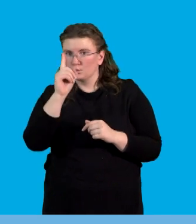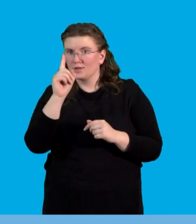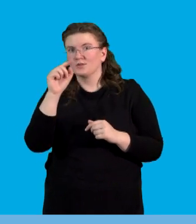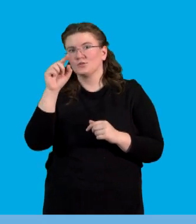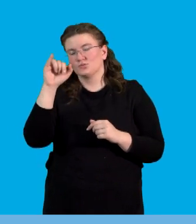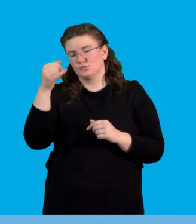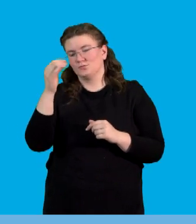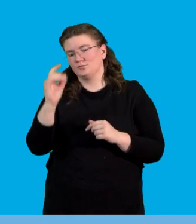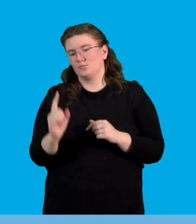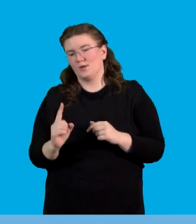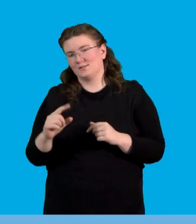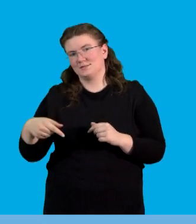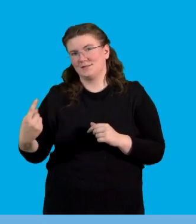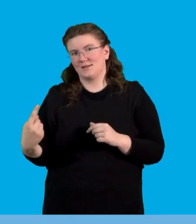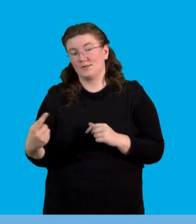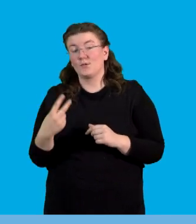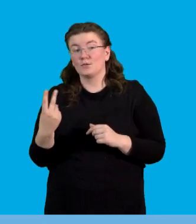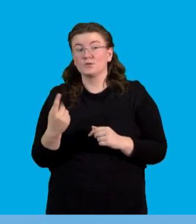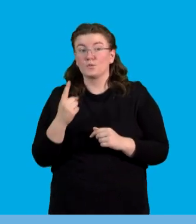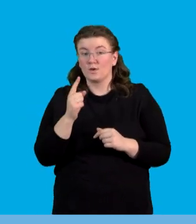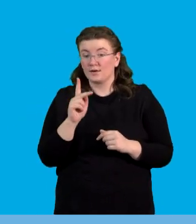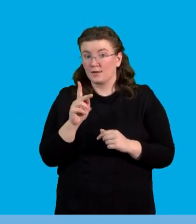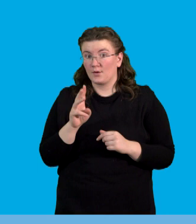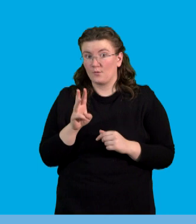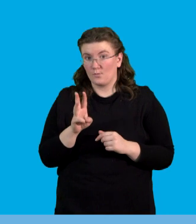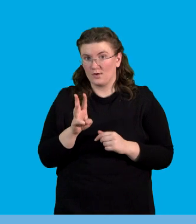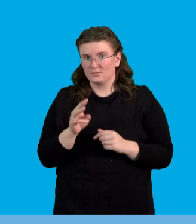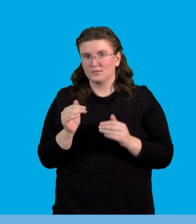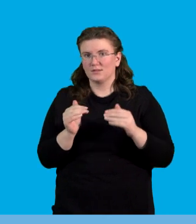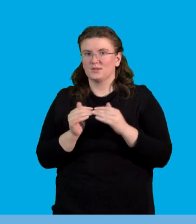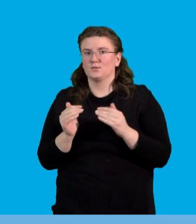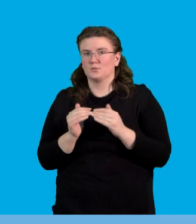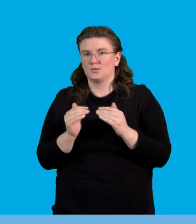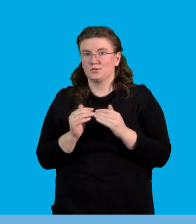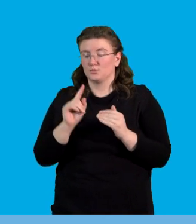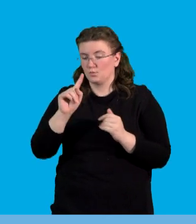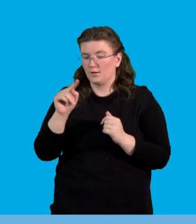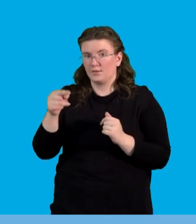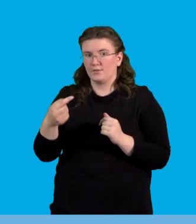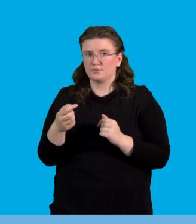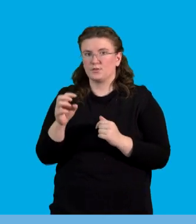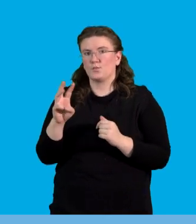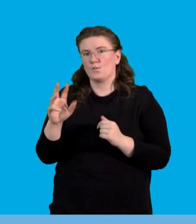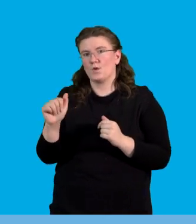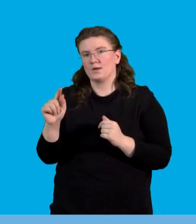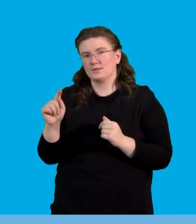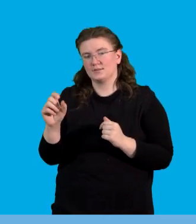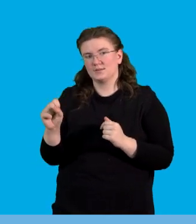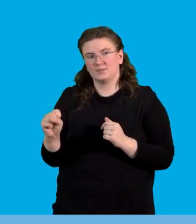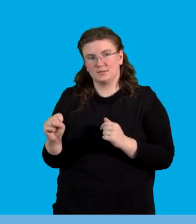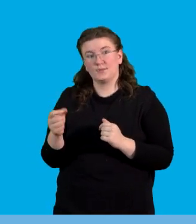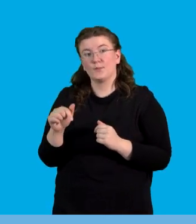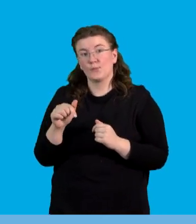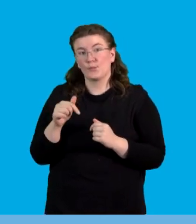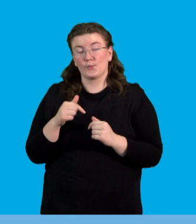1 second. And also 1 kilowatt is actually equals to 1000 watts. So